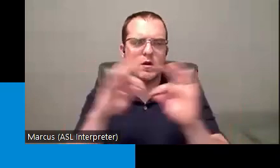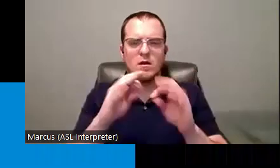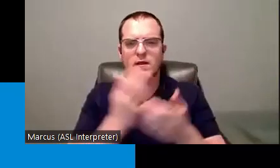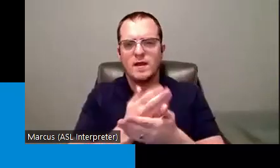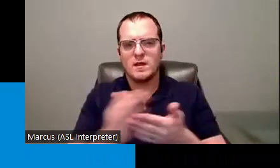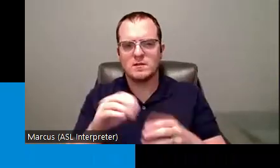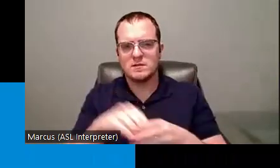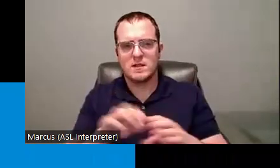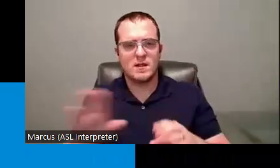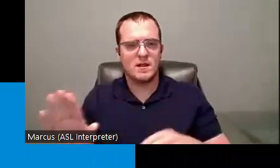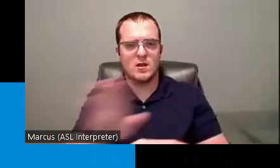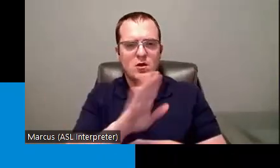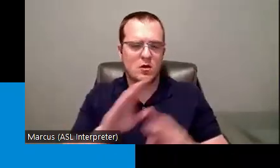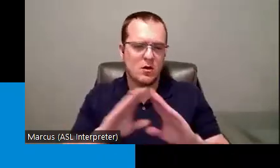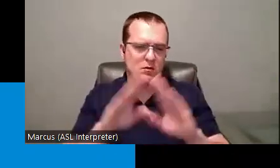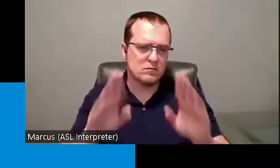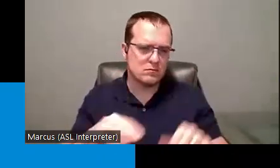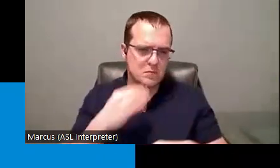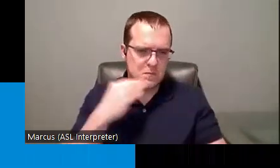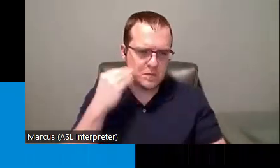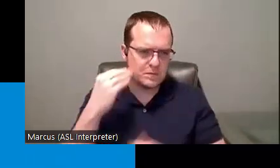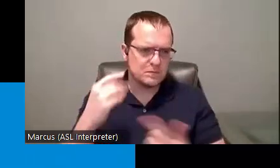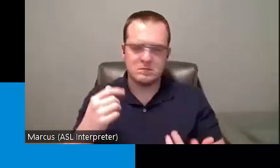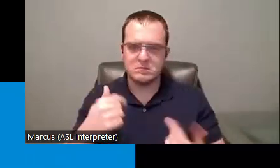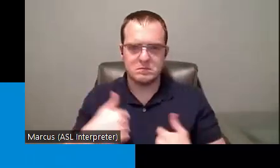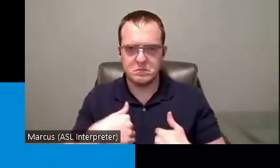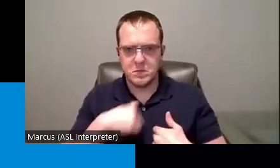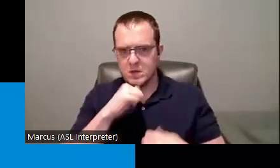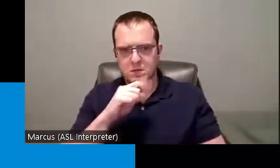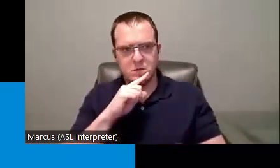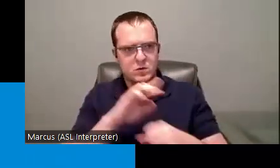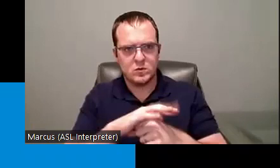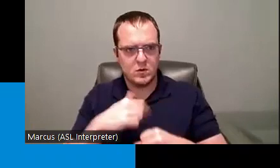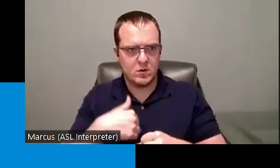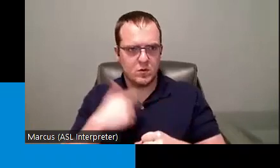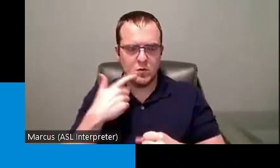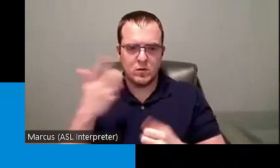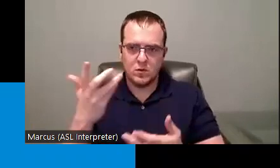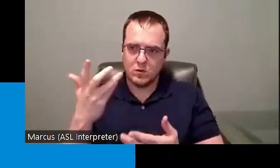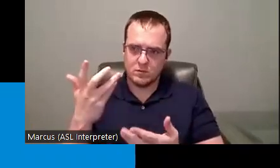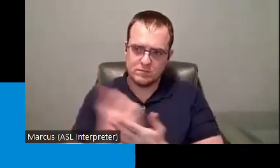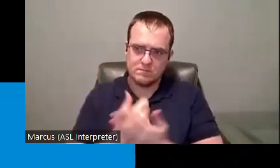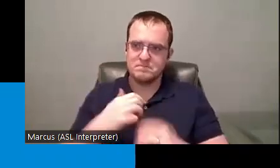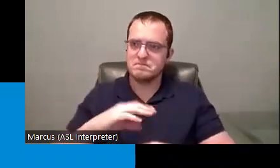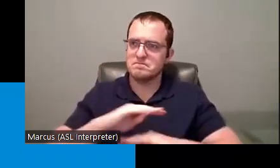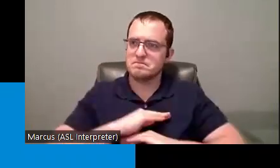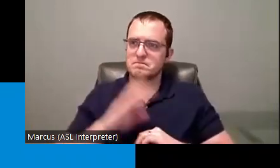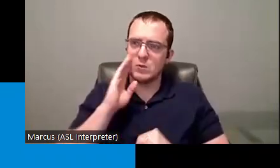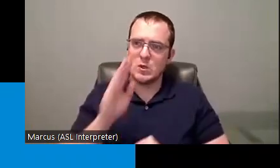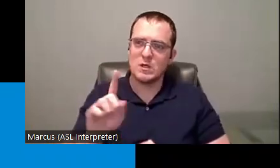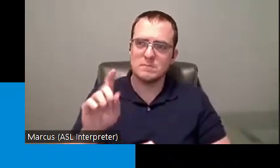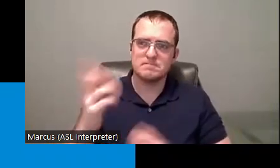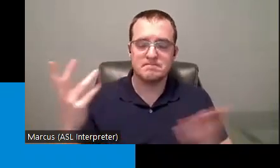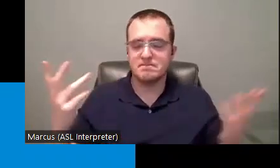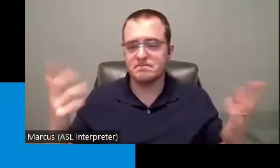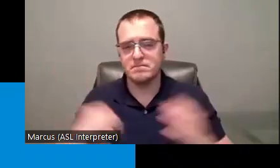their homes. We have not been assured that we're going to get those things. Also,